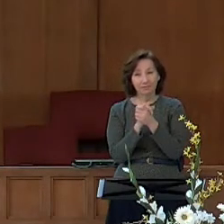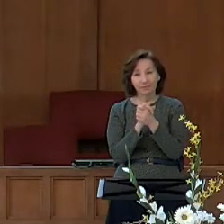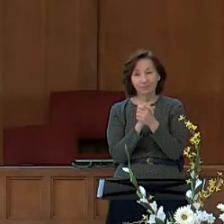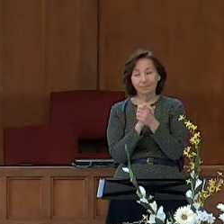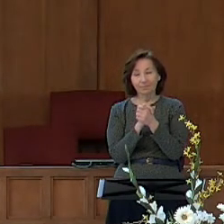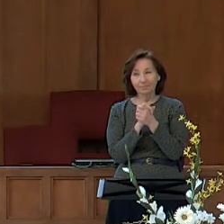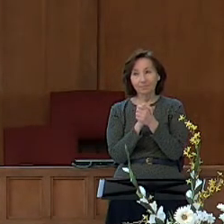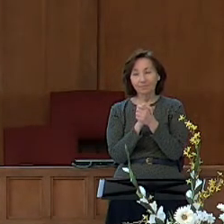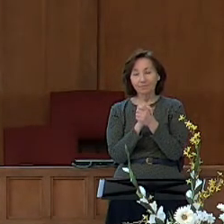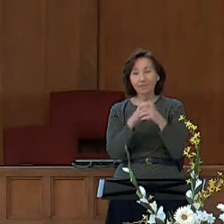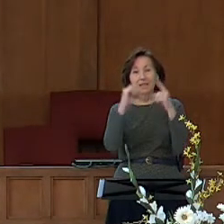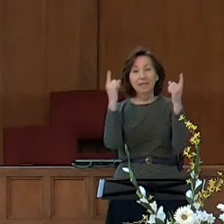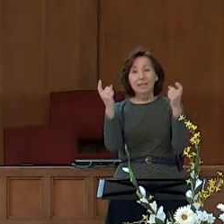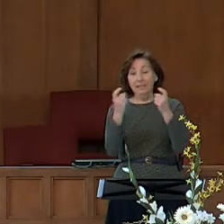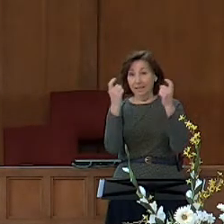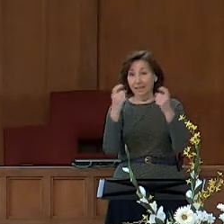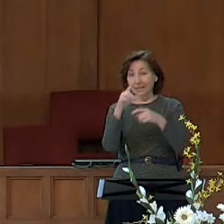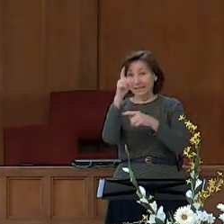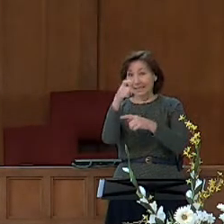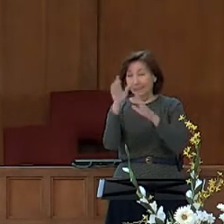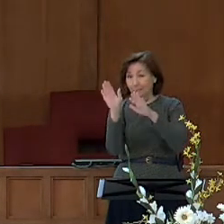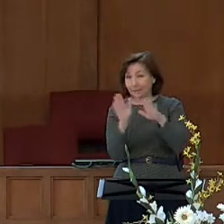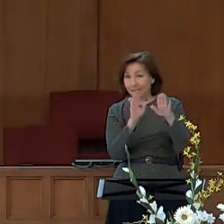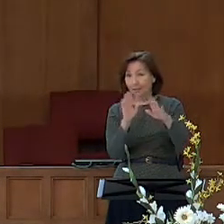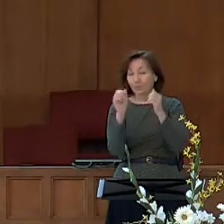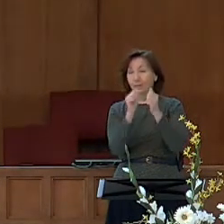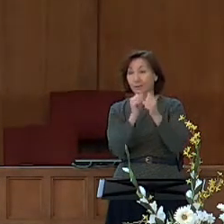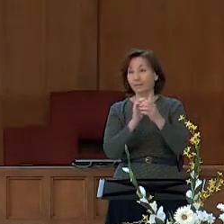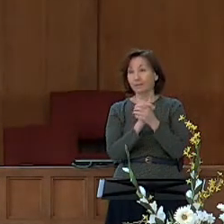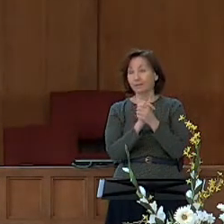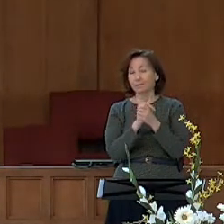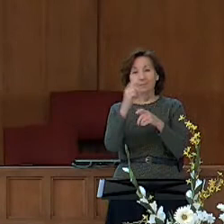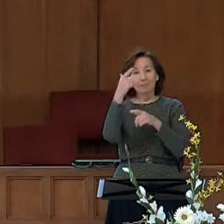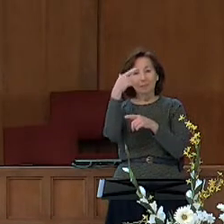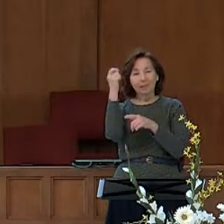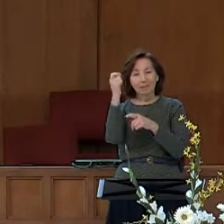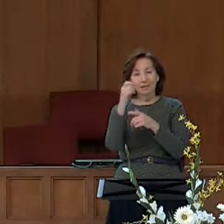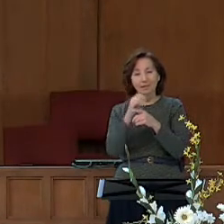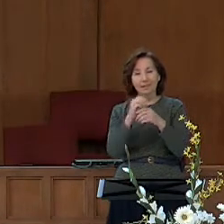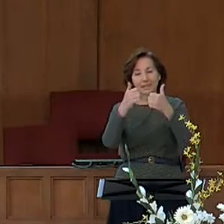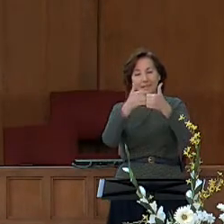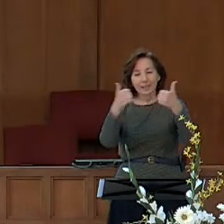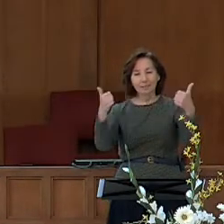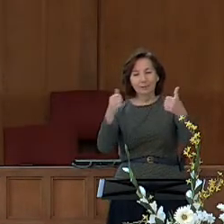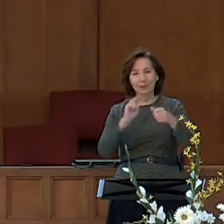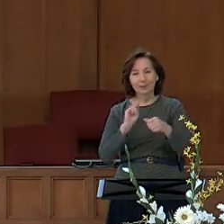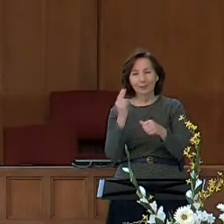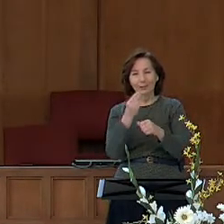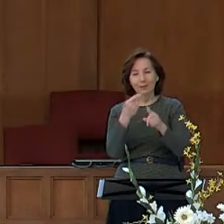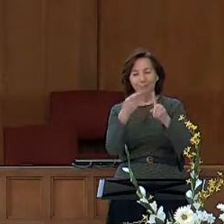Listen, sin needed to be dealt with because it separated us from God.